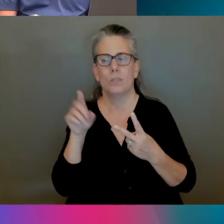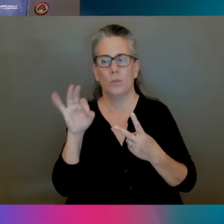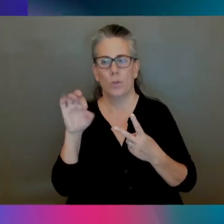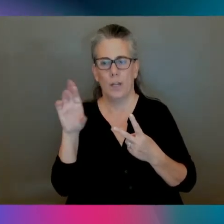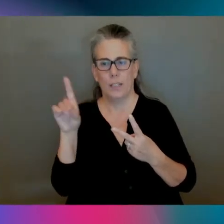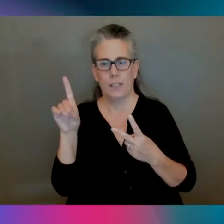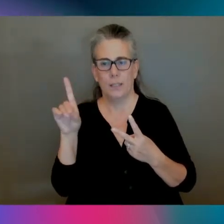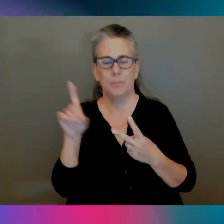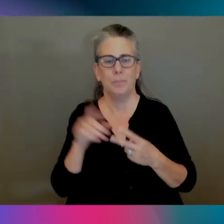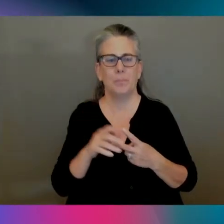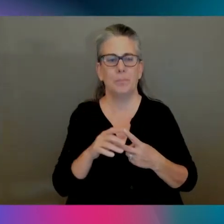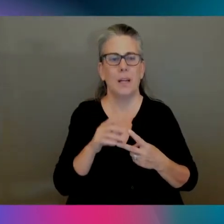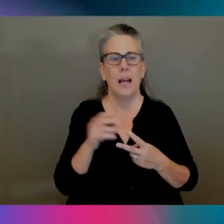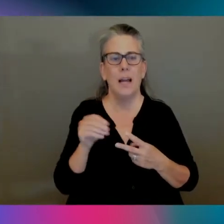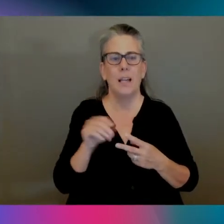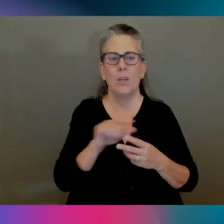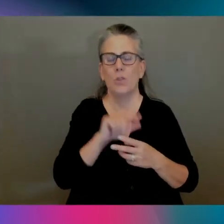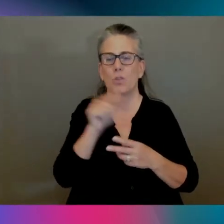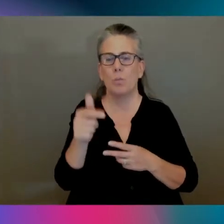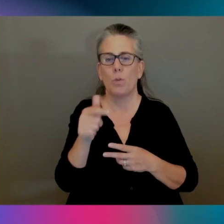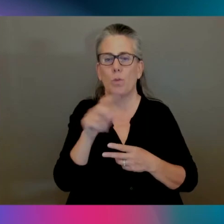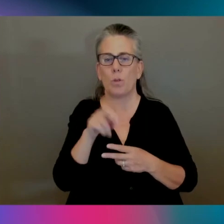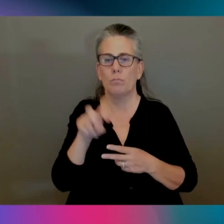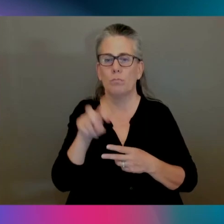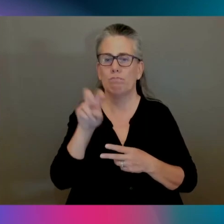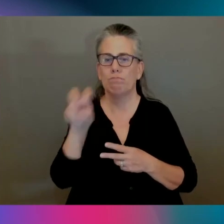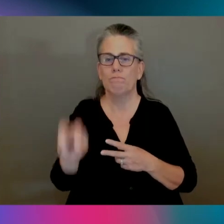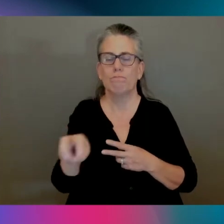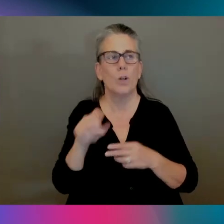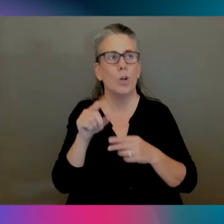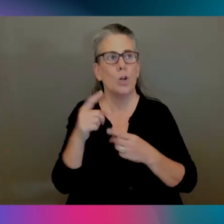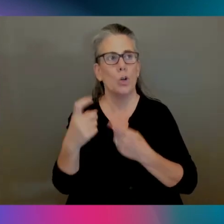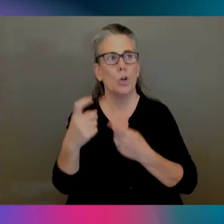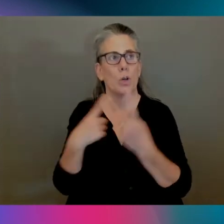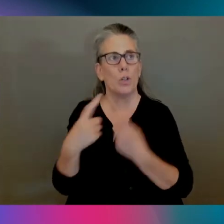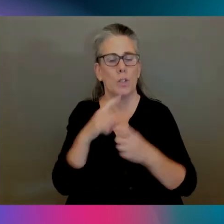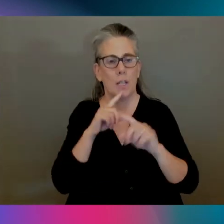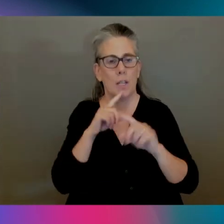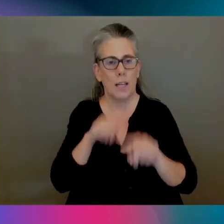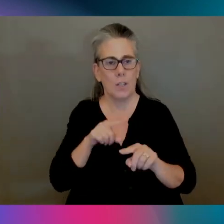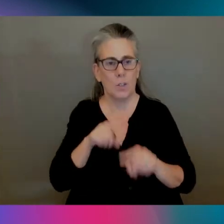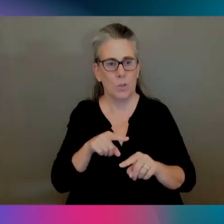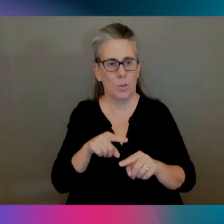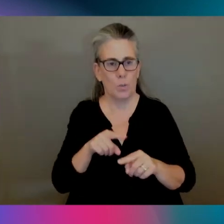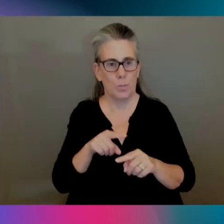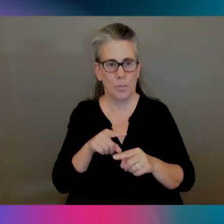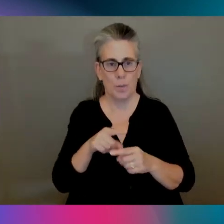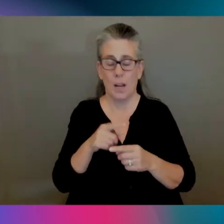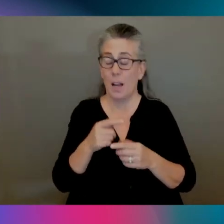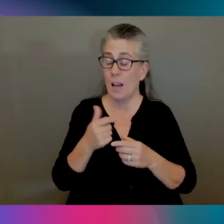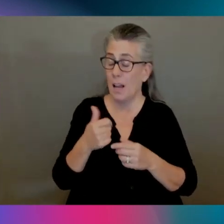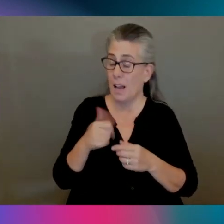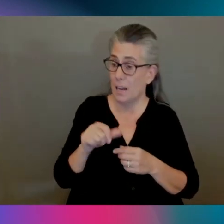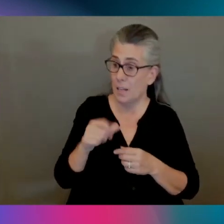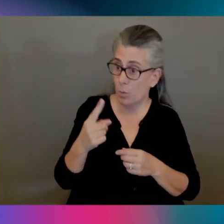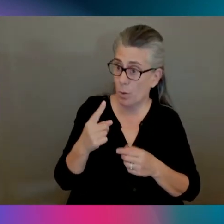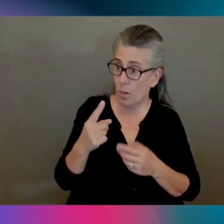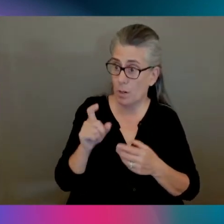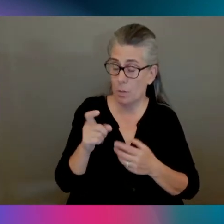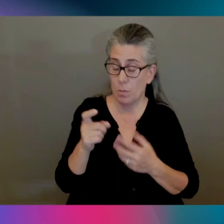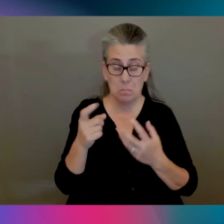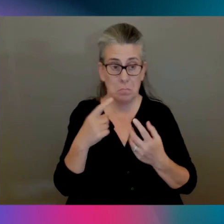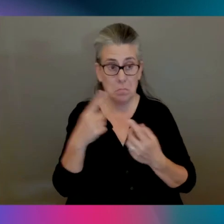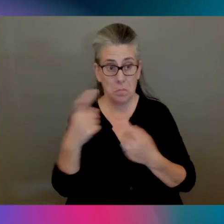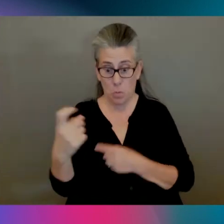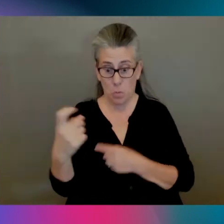our Q&A section. So for those who have been hanging out type your questions in the chat. We will do our best to answer them.